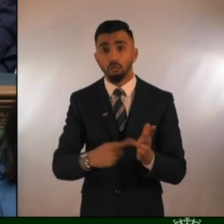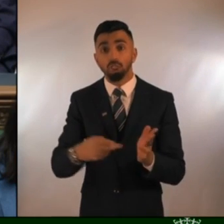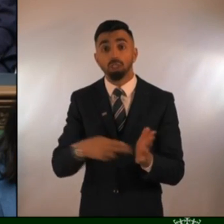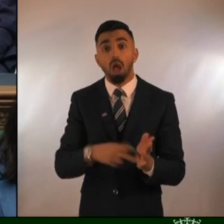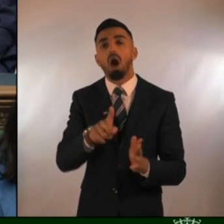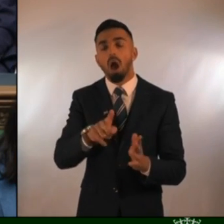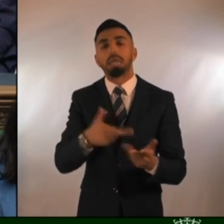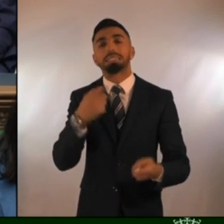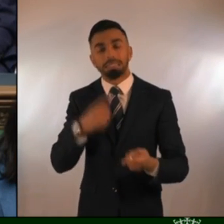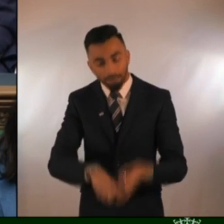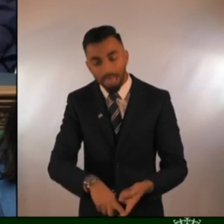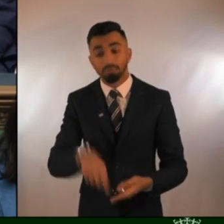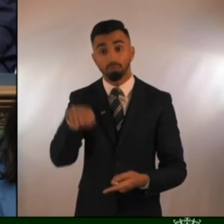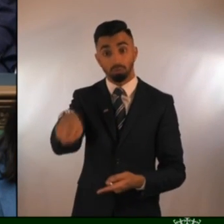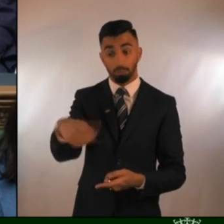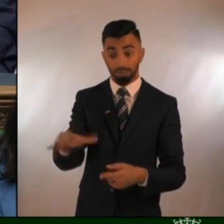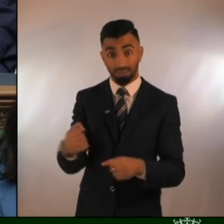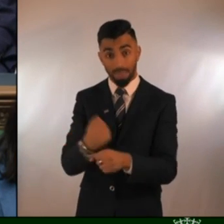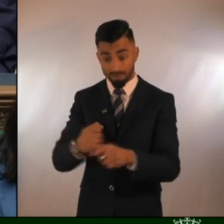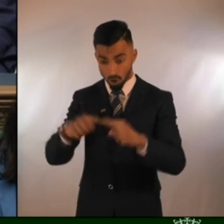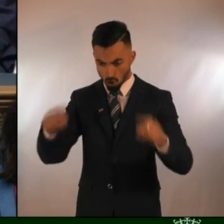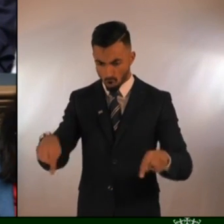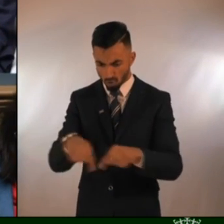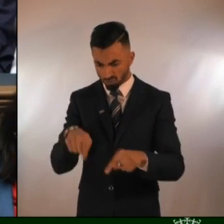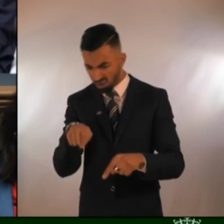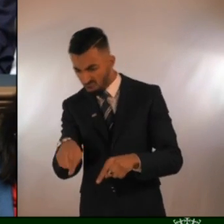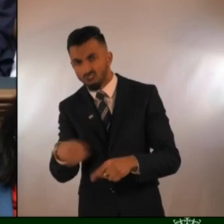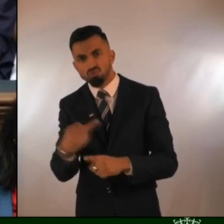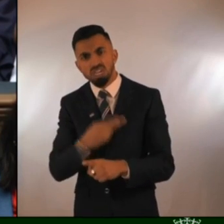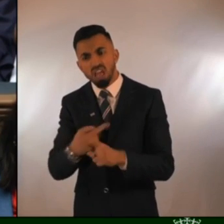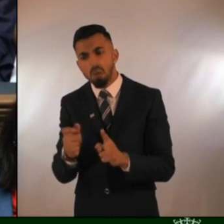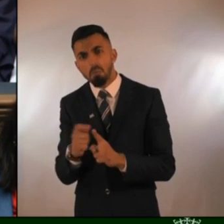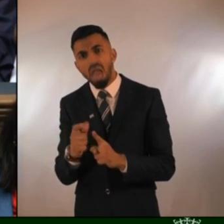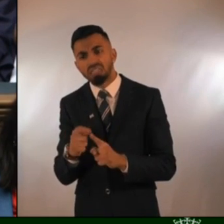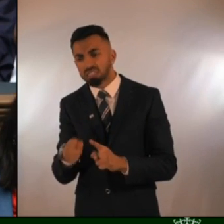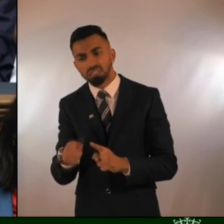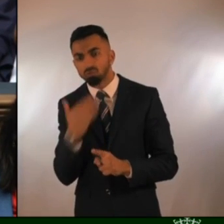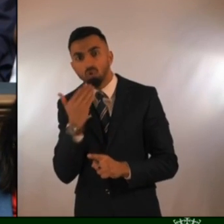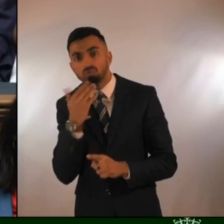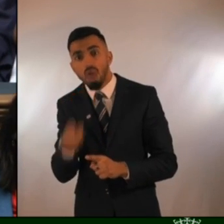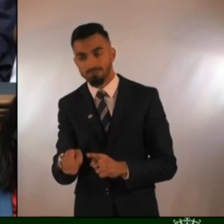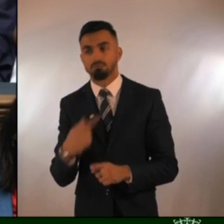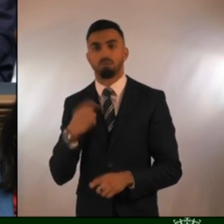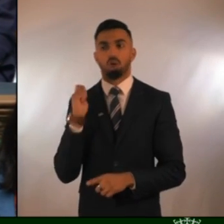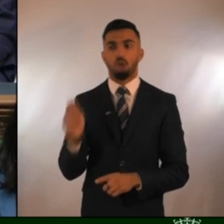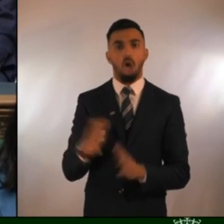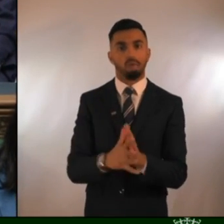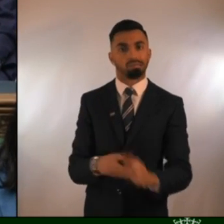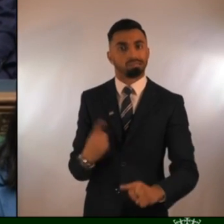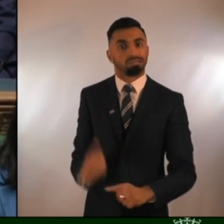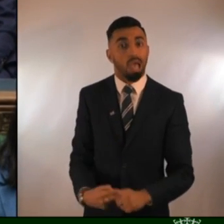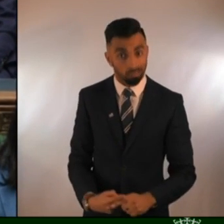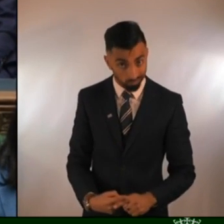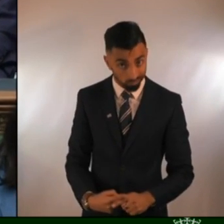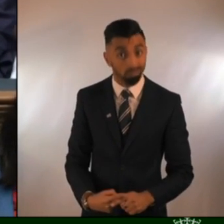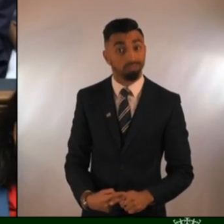recycled plastic. That will increase the use of recycled plastic in packaging by 40%, equal to carbon savings of